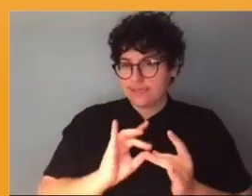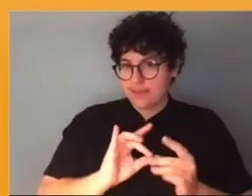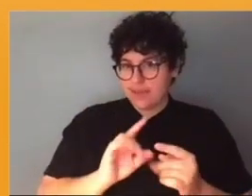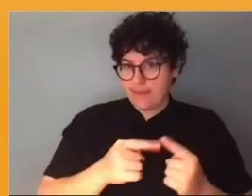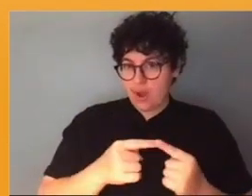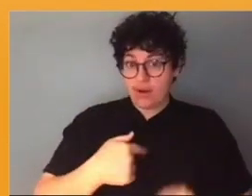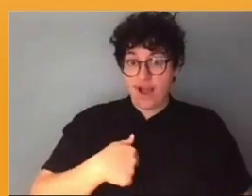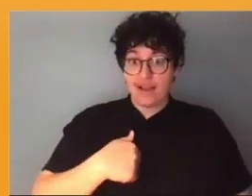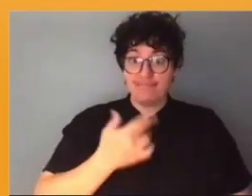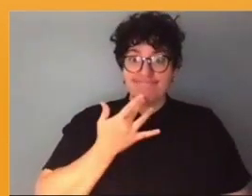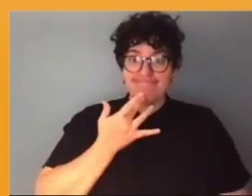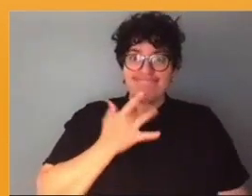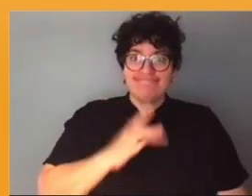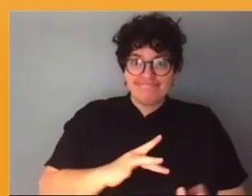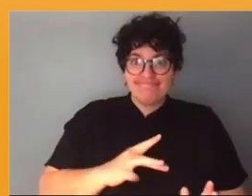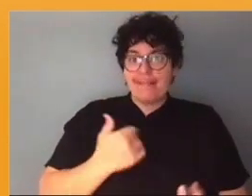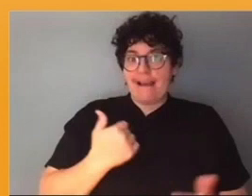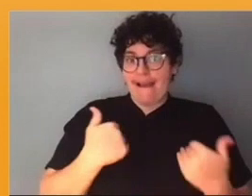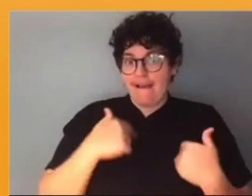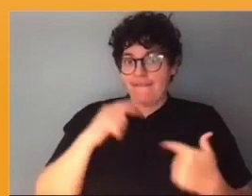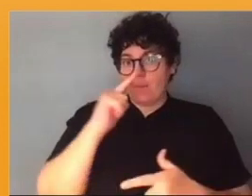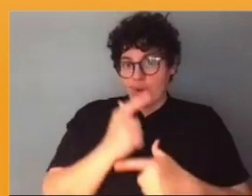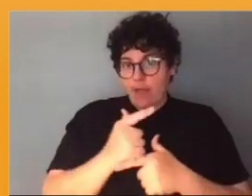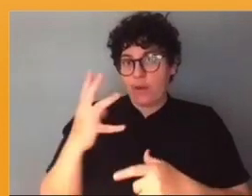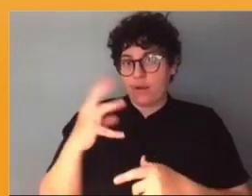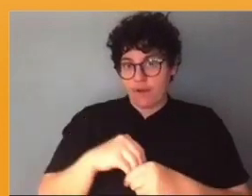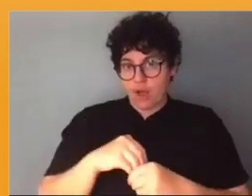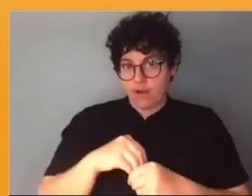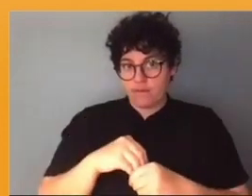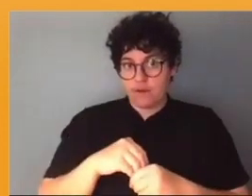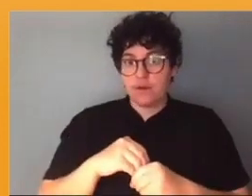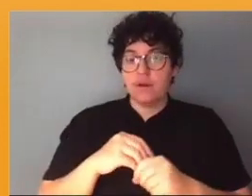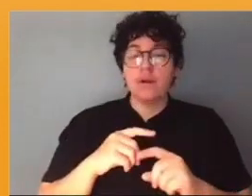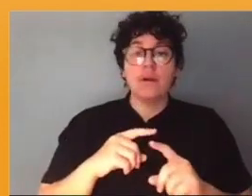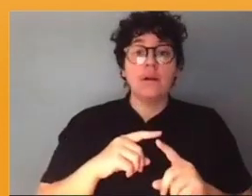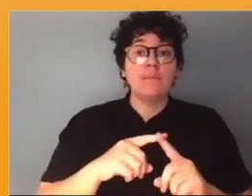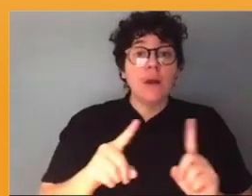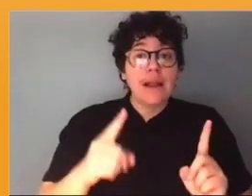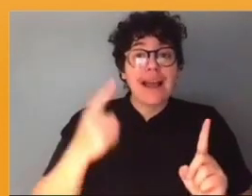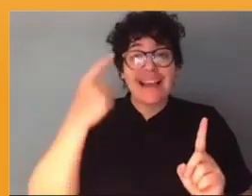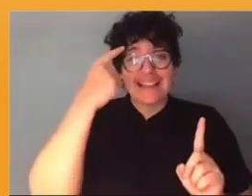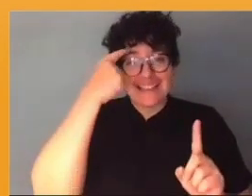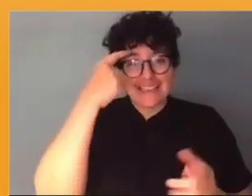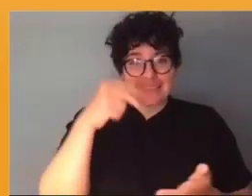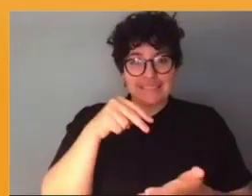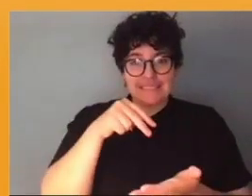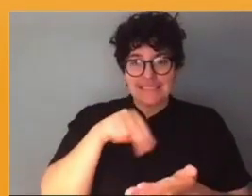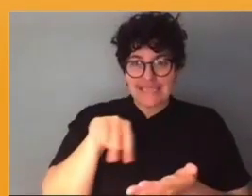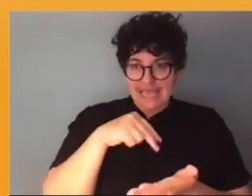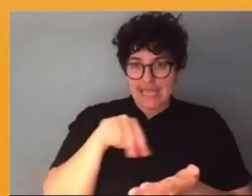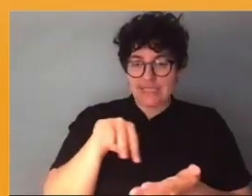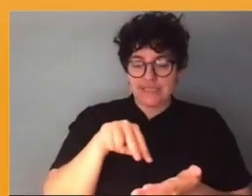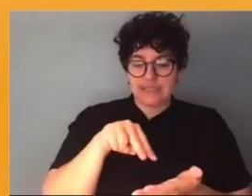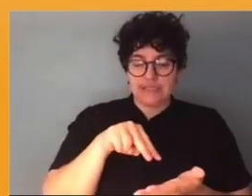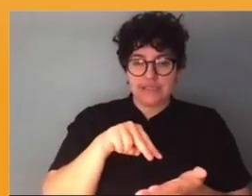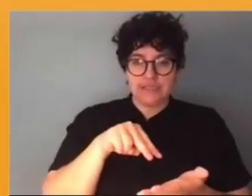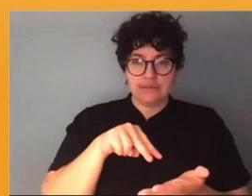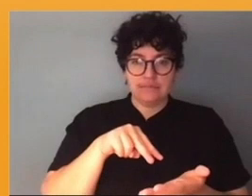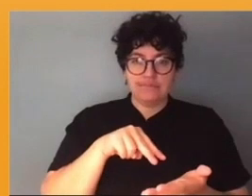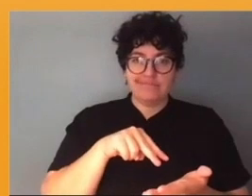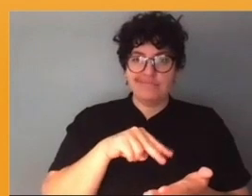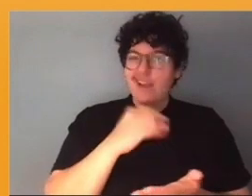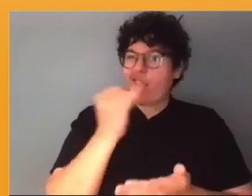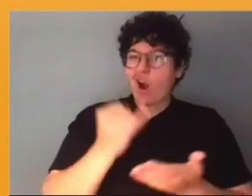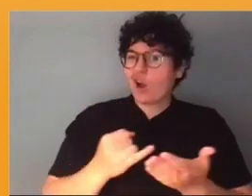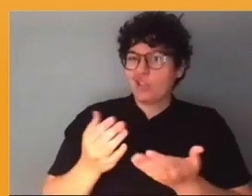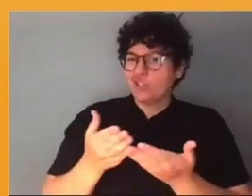to have a brother that does this, but I do think that you know, dance is, and arts in general are such